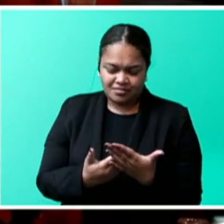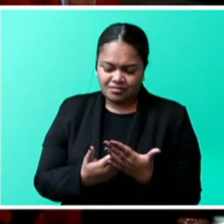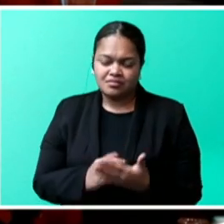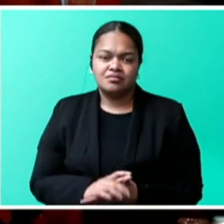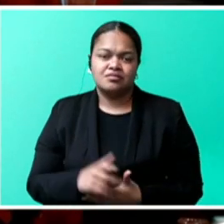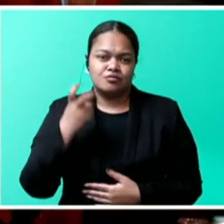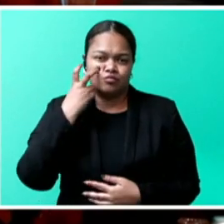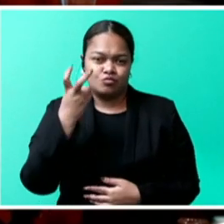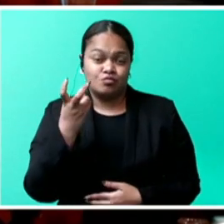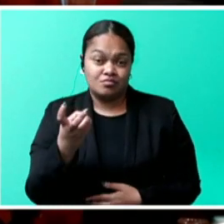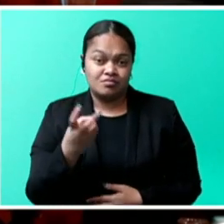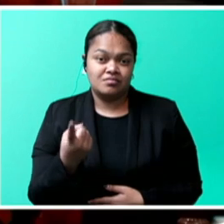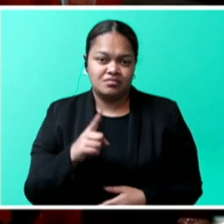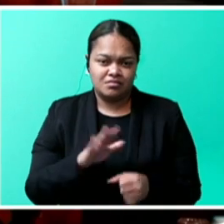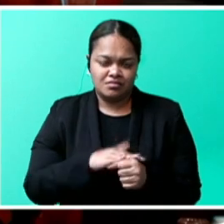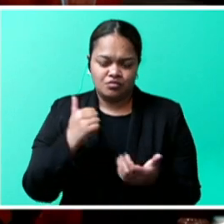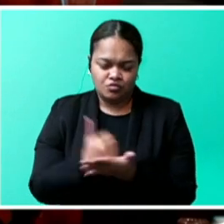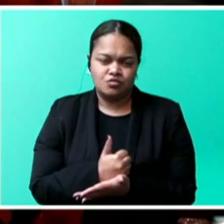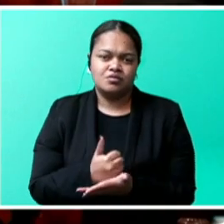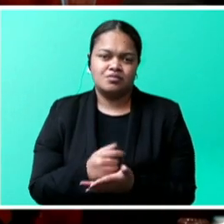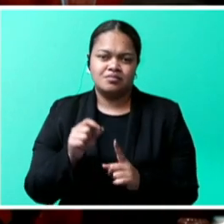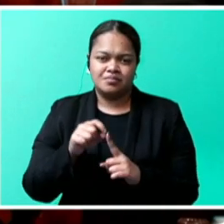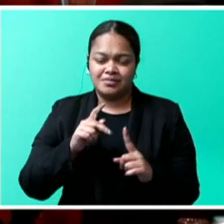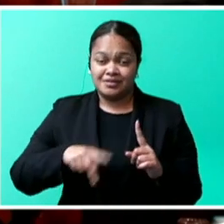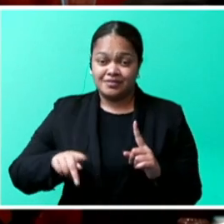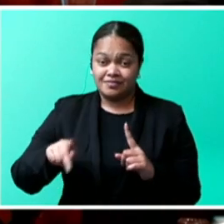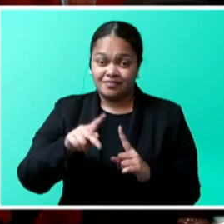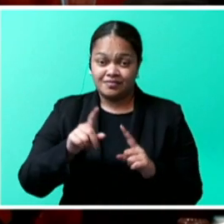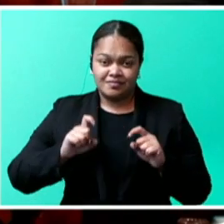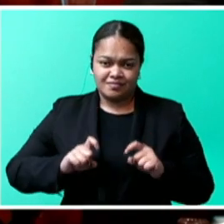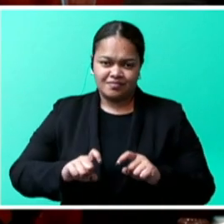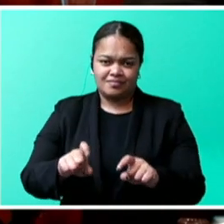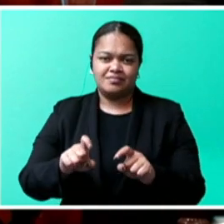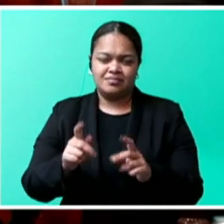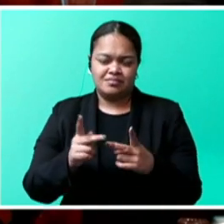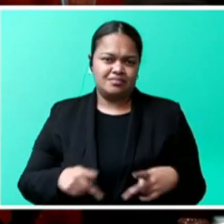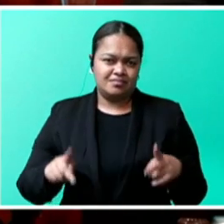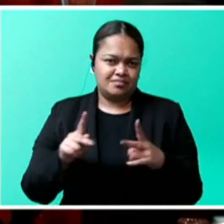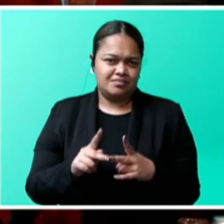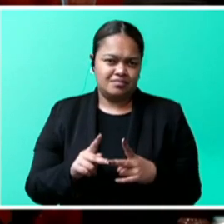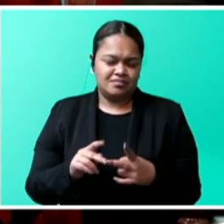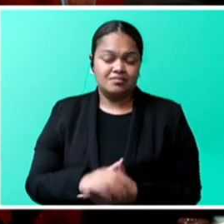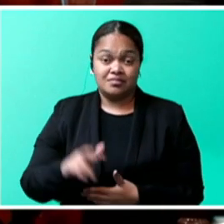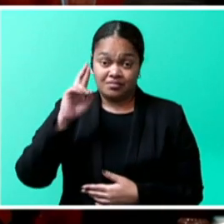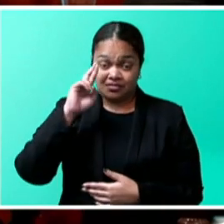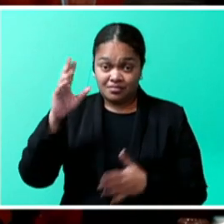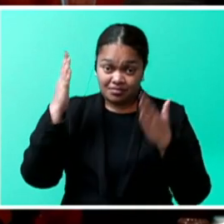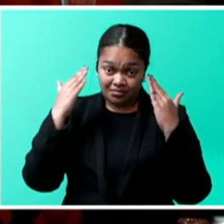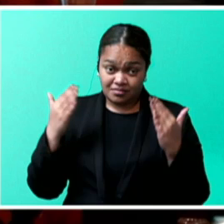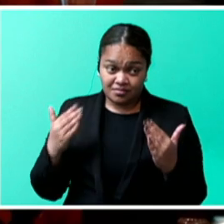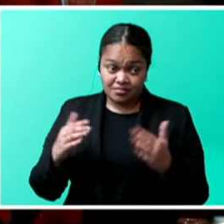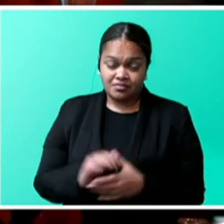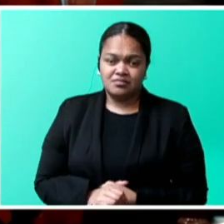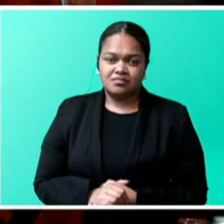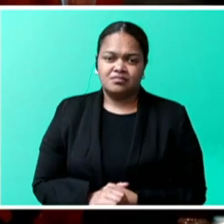tourism products, ensuring the Pacific remains their destination of choice. Mr. Speaker, sir, well over a